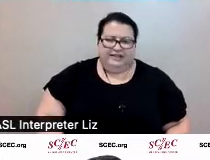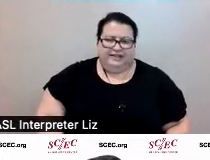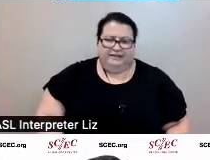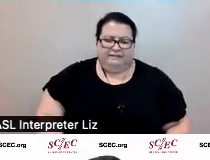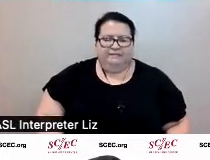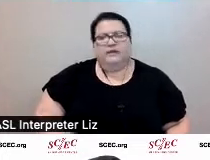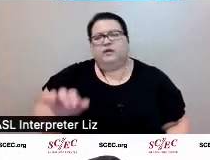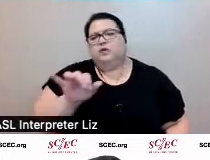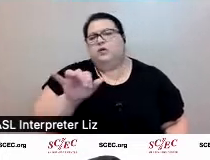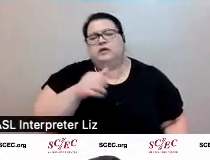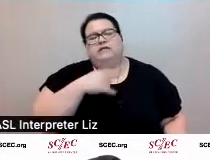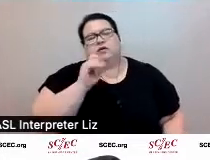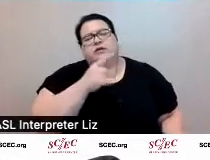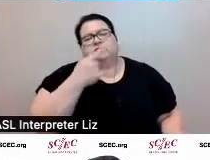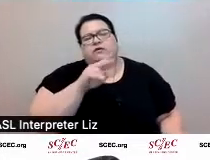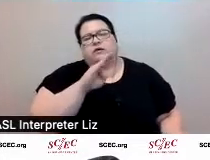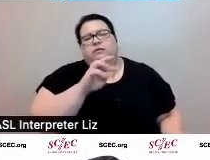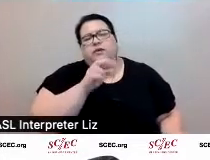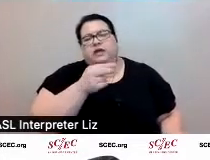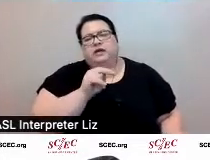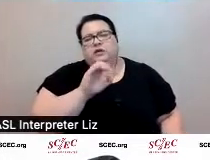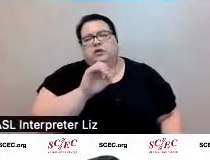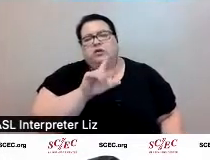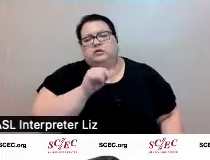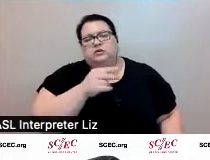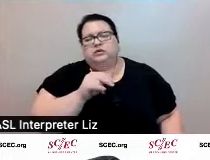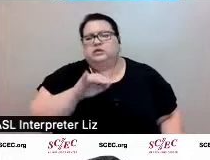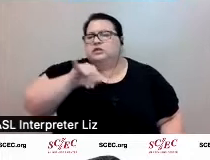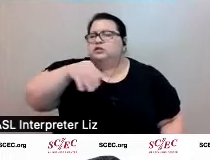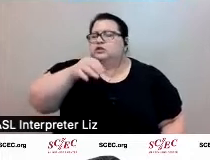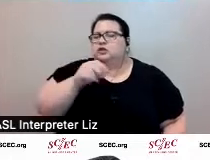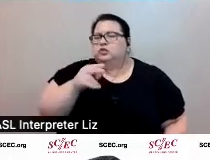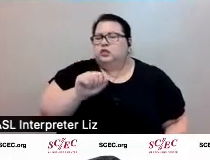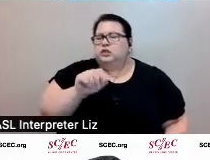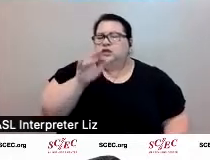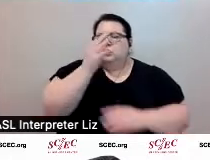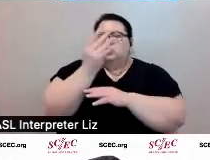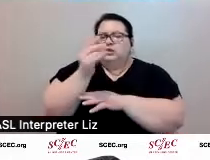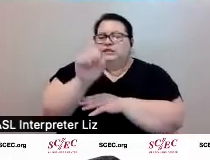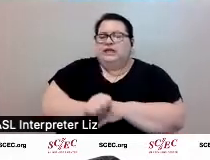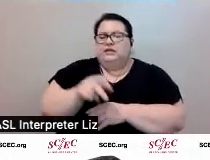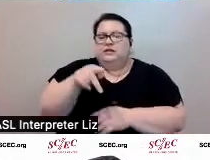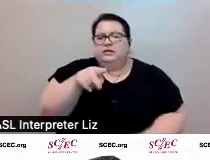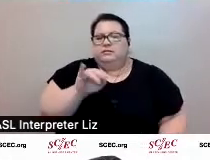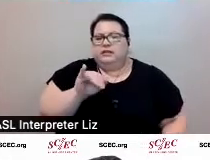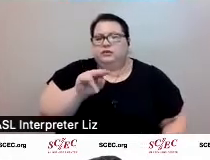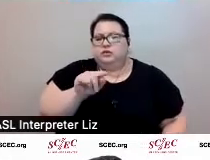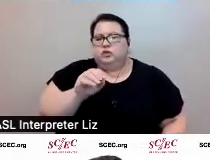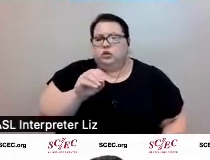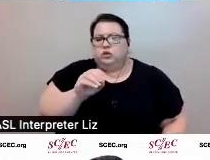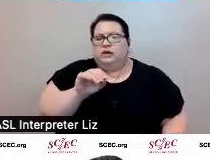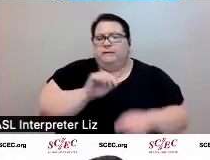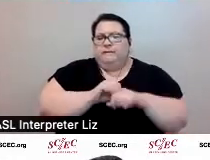There's also a question for Brian Olson. The Joshua Tree was south of the Pinto Mountain Fault. Do you think there is a